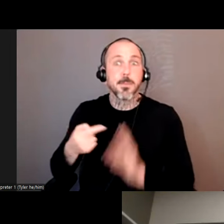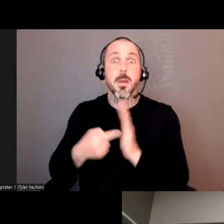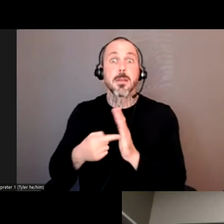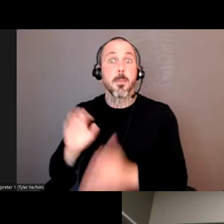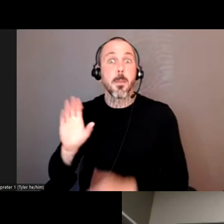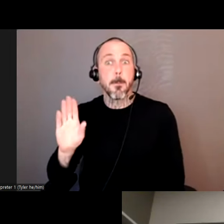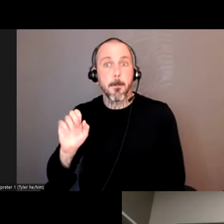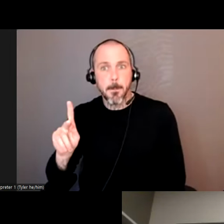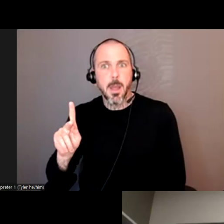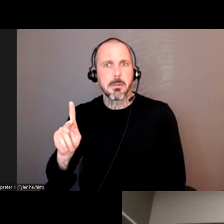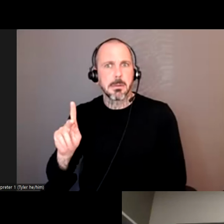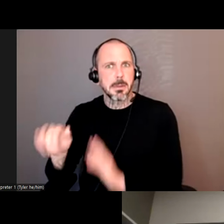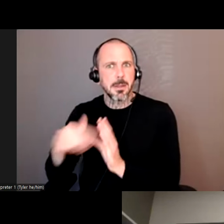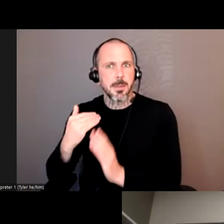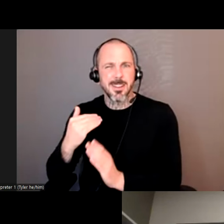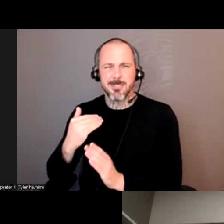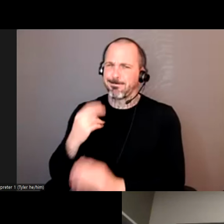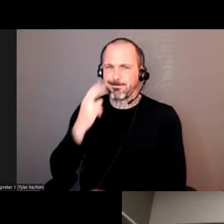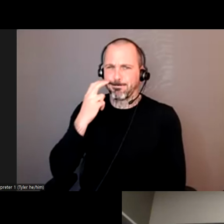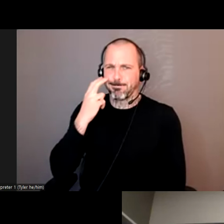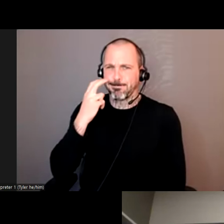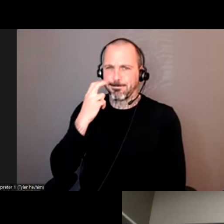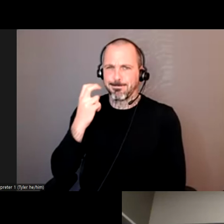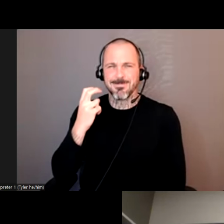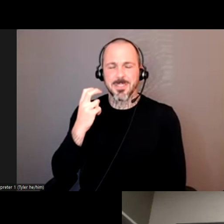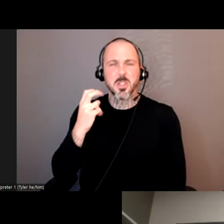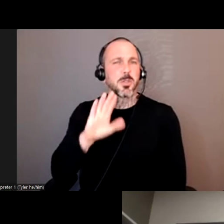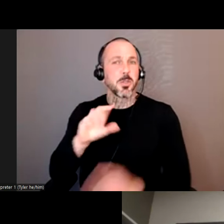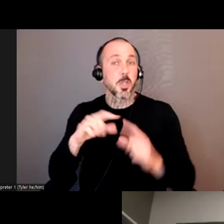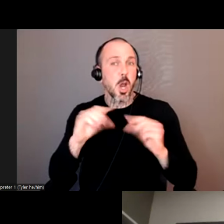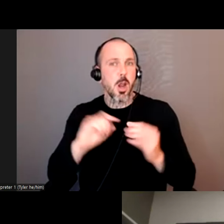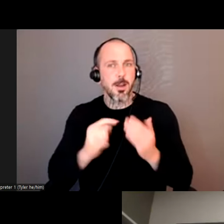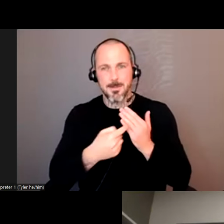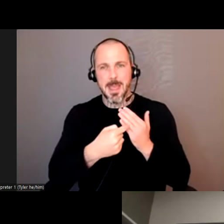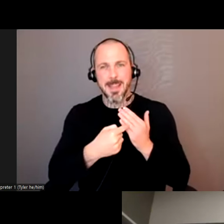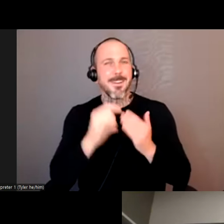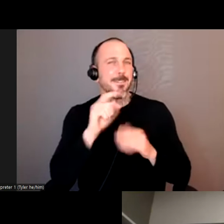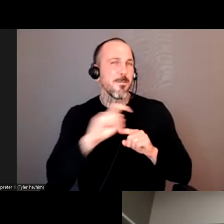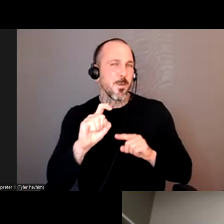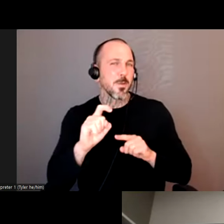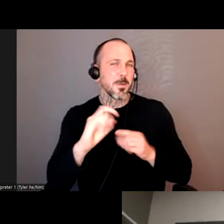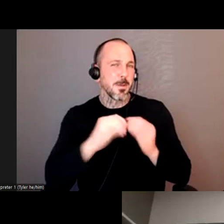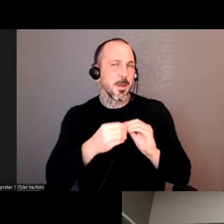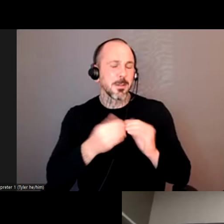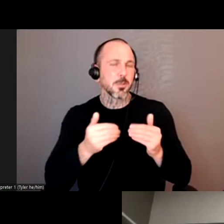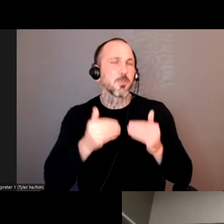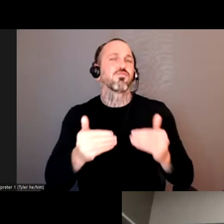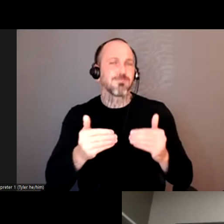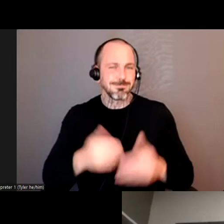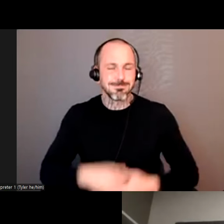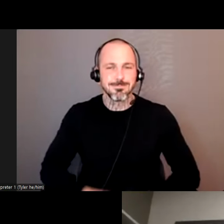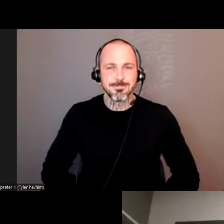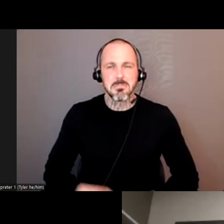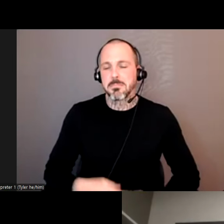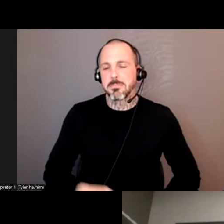and call the bank directly. That's their best advice. Yeah, because I think. Oh, sorry. And I'm just going to add to that a bit,